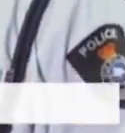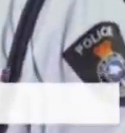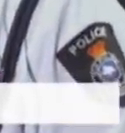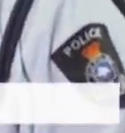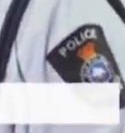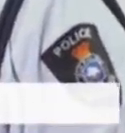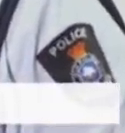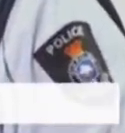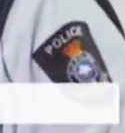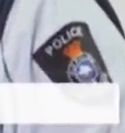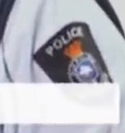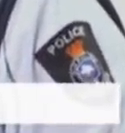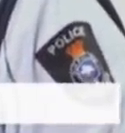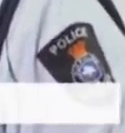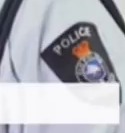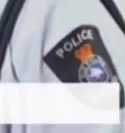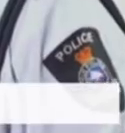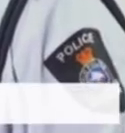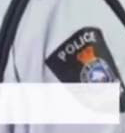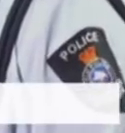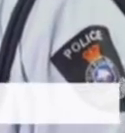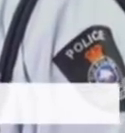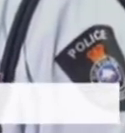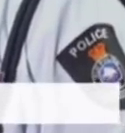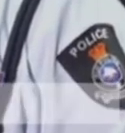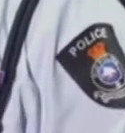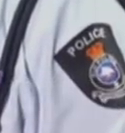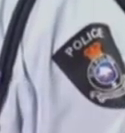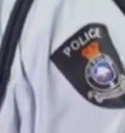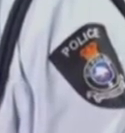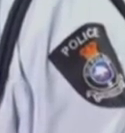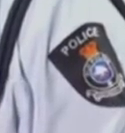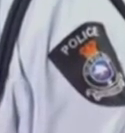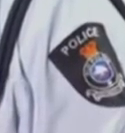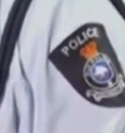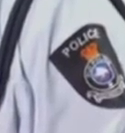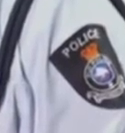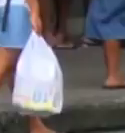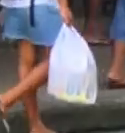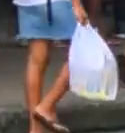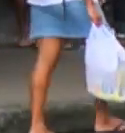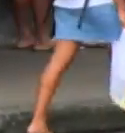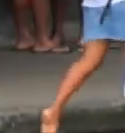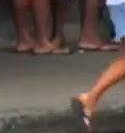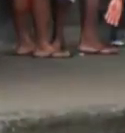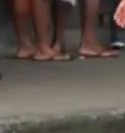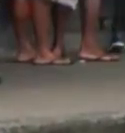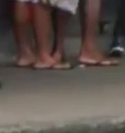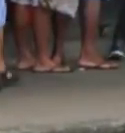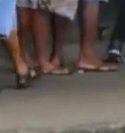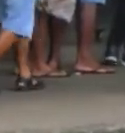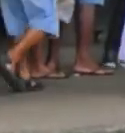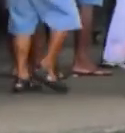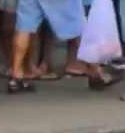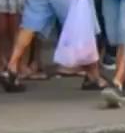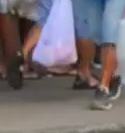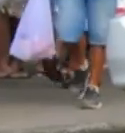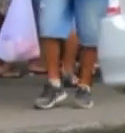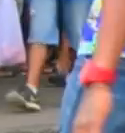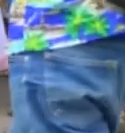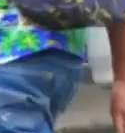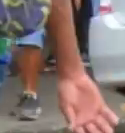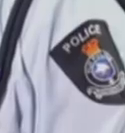business as soon that comes. But I hope that especially supermarket owners will adhere